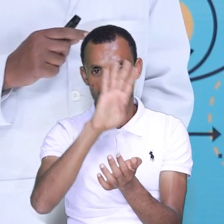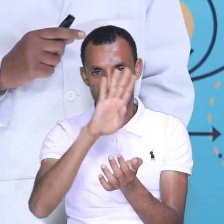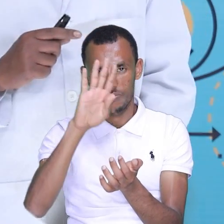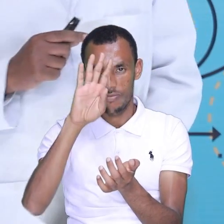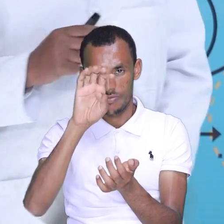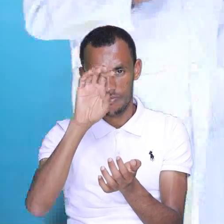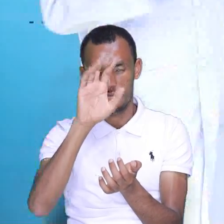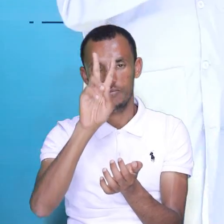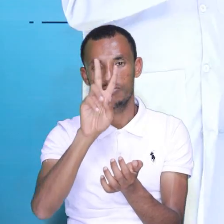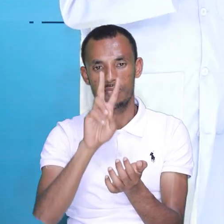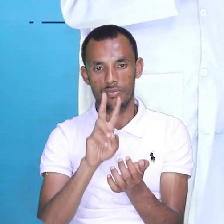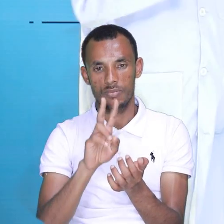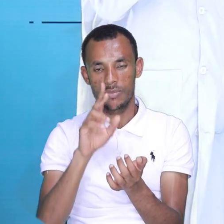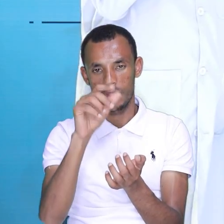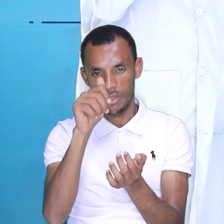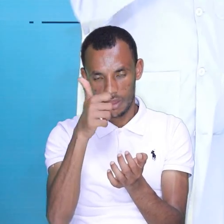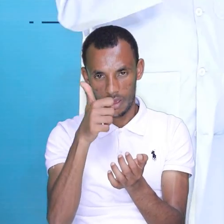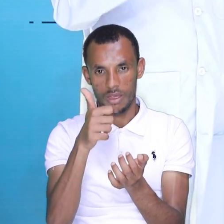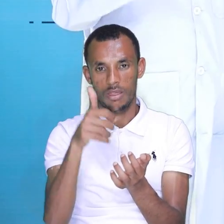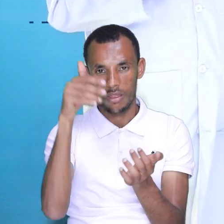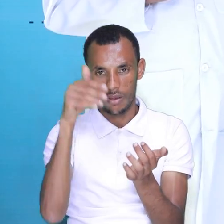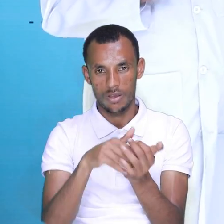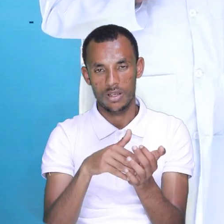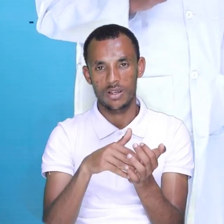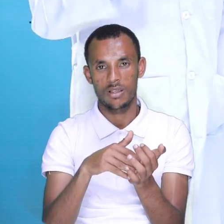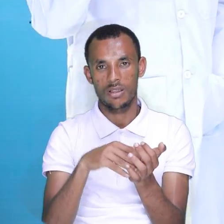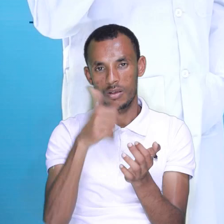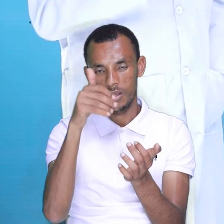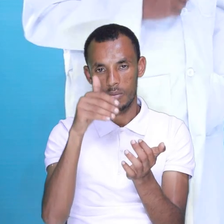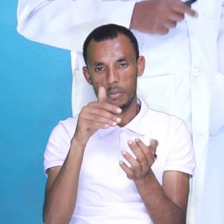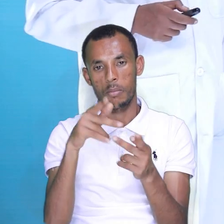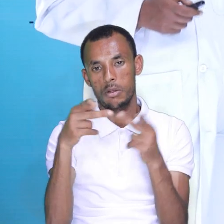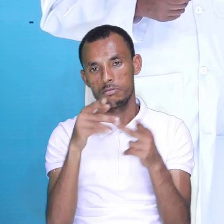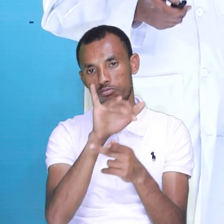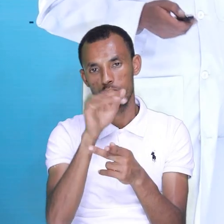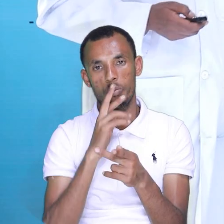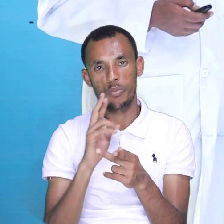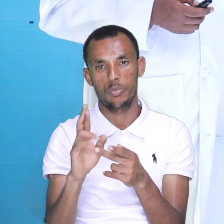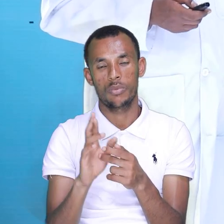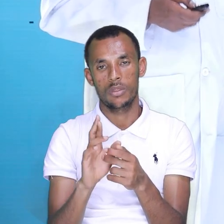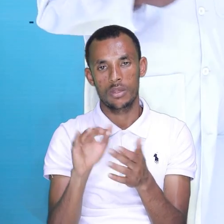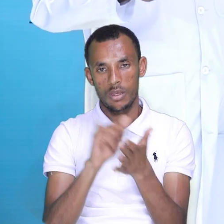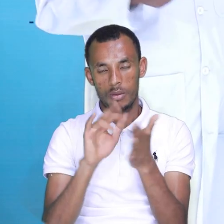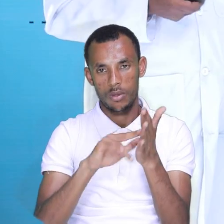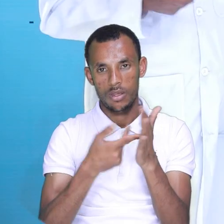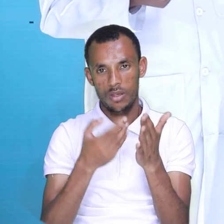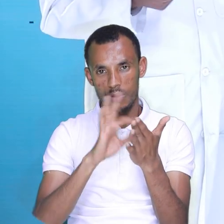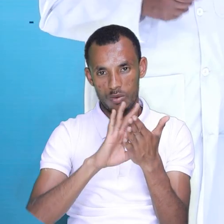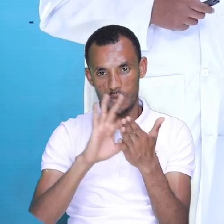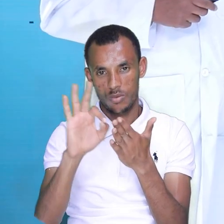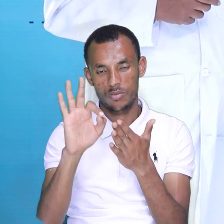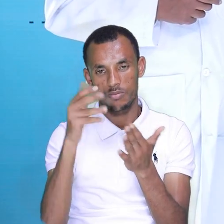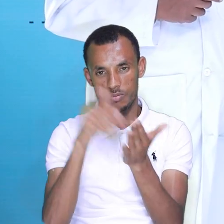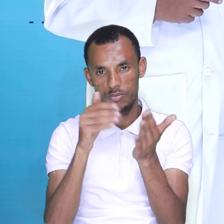33,542. The 10,000 and the 1,000 places are the same. That means a digit can